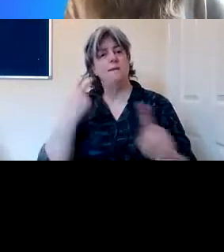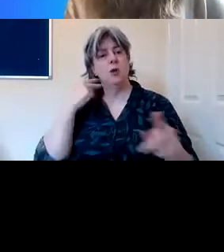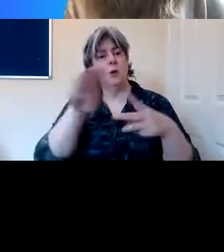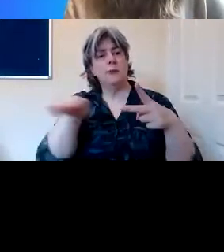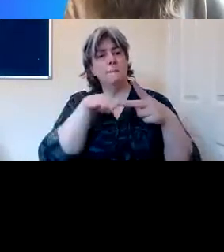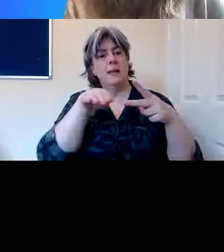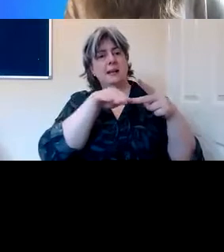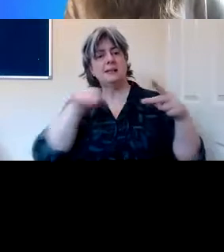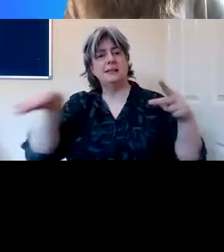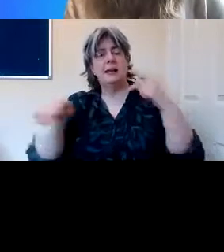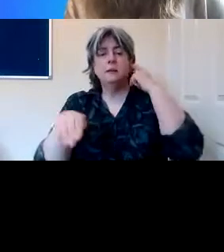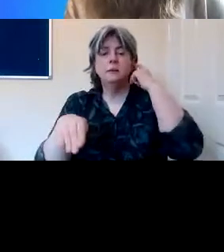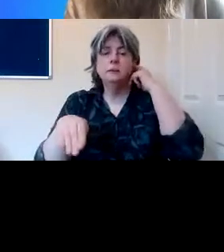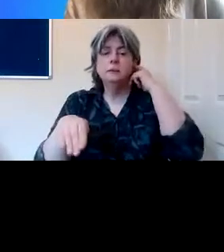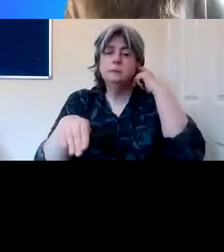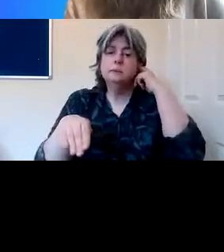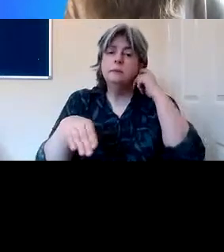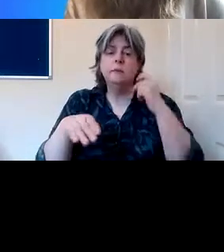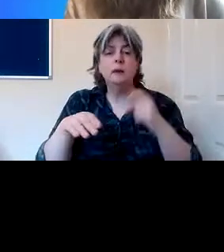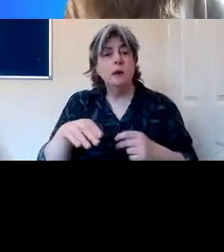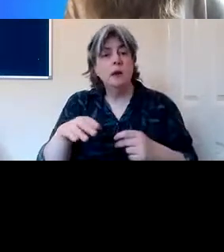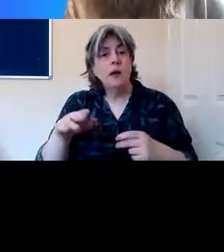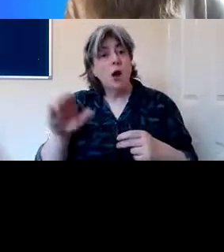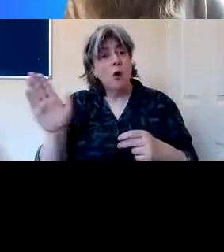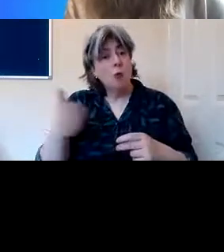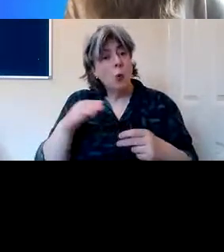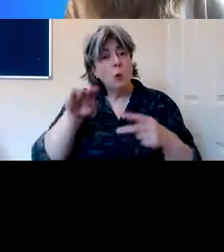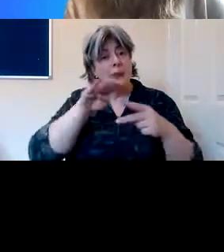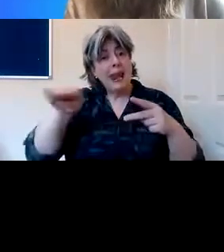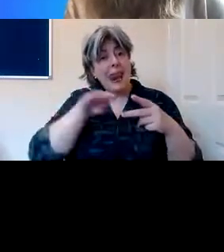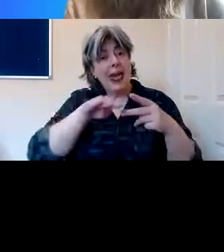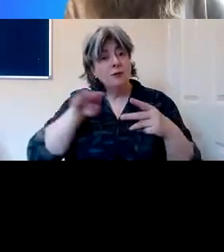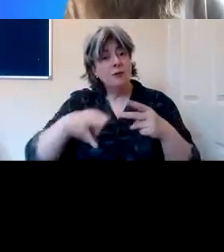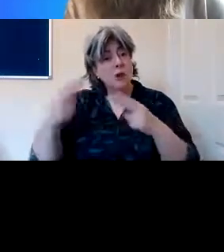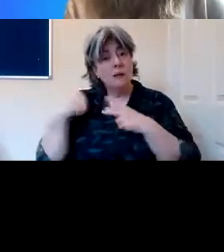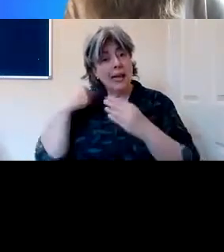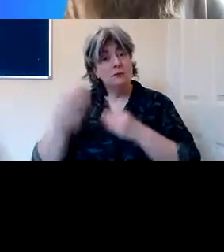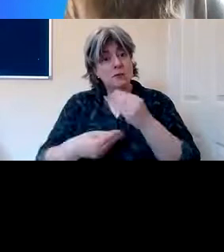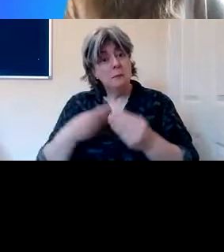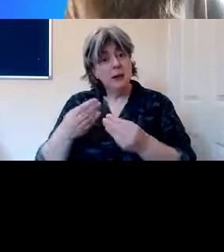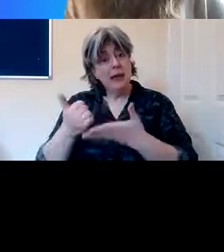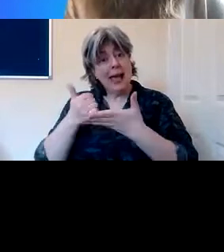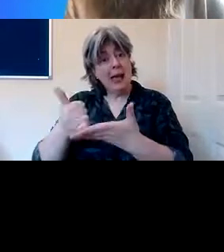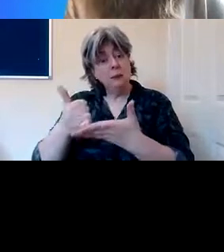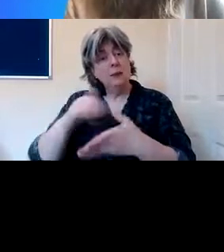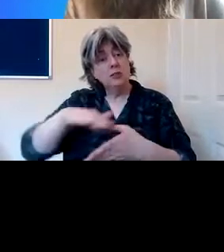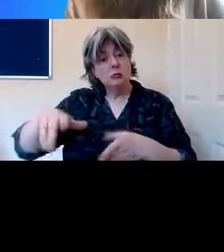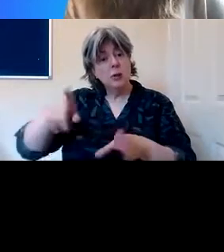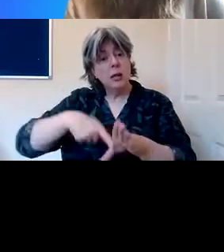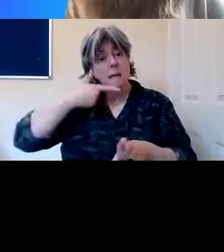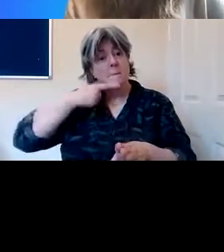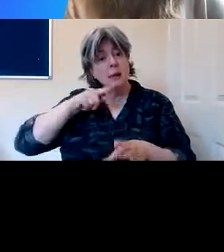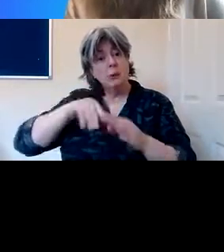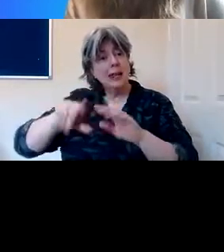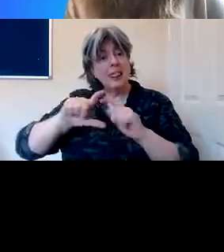all the levels of accountability actually contributing to a better experience for children and young people in our classrooms? I